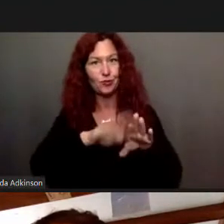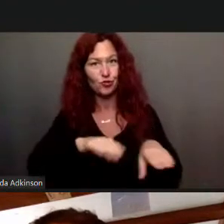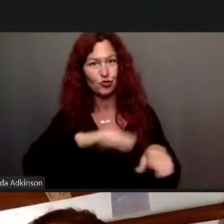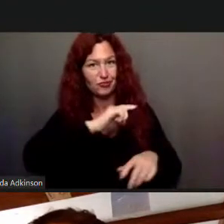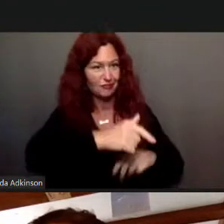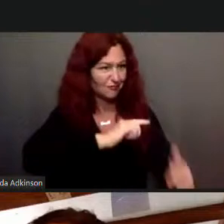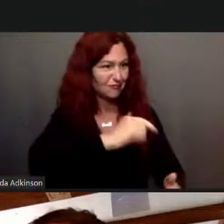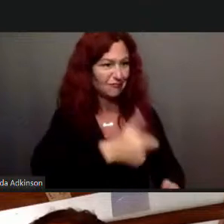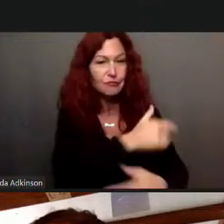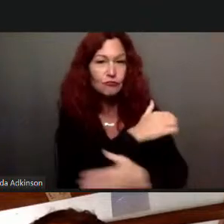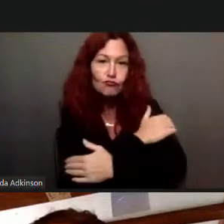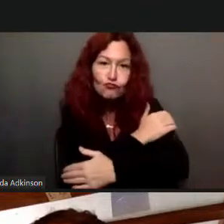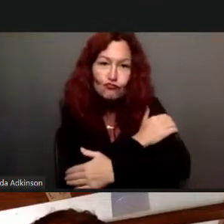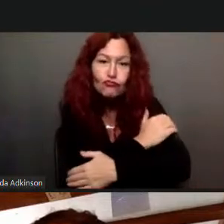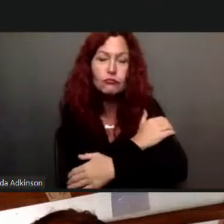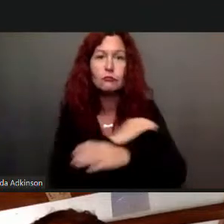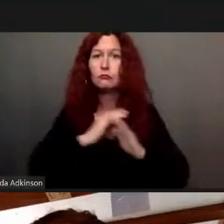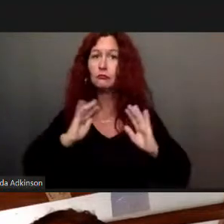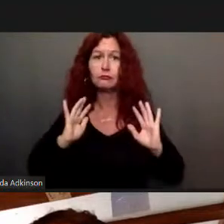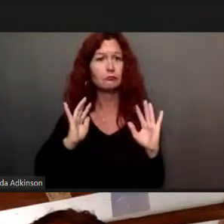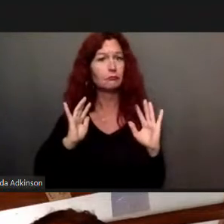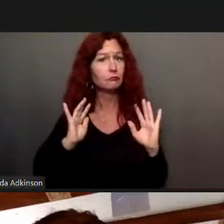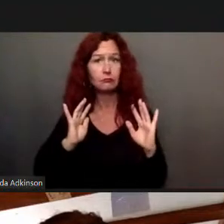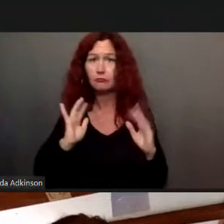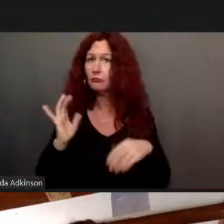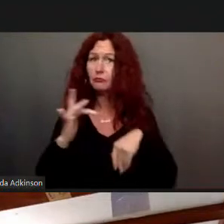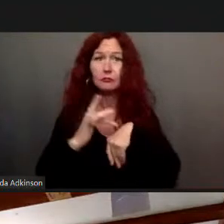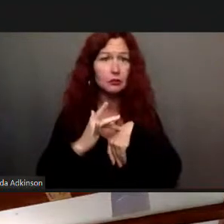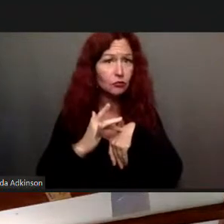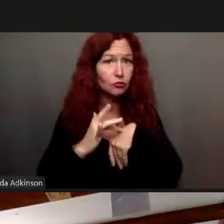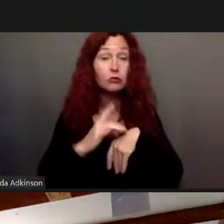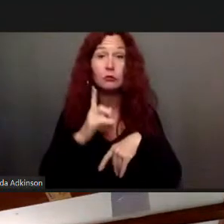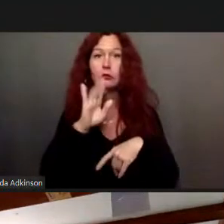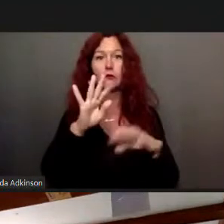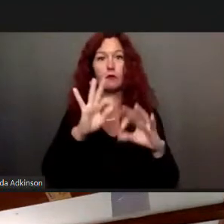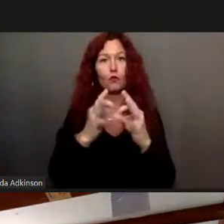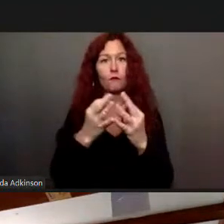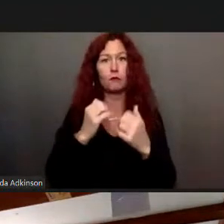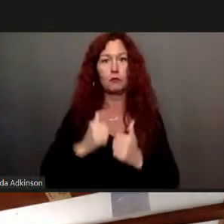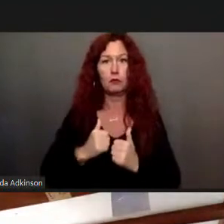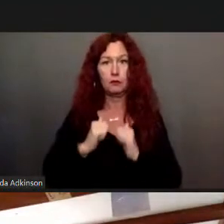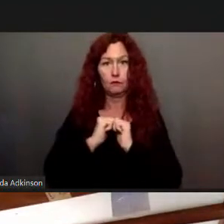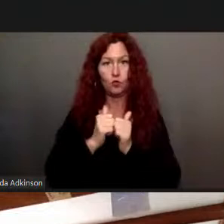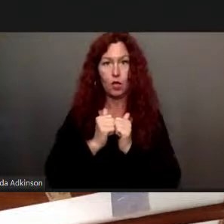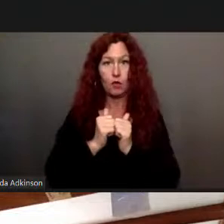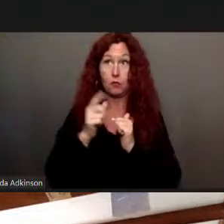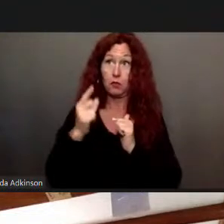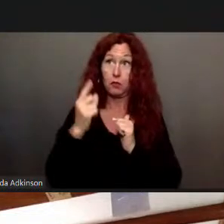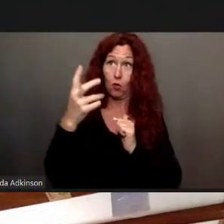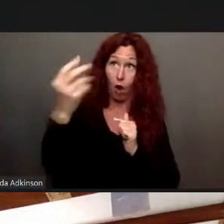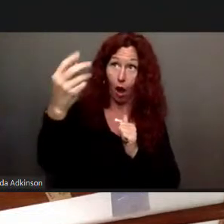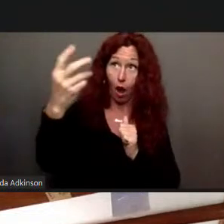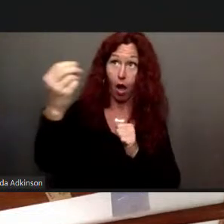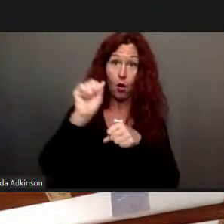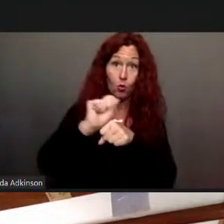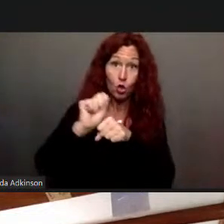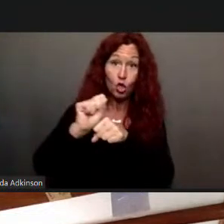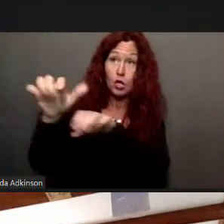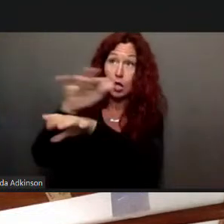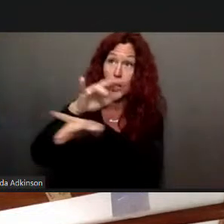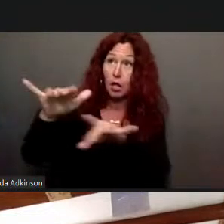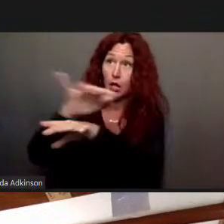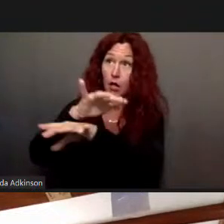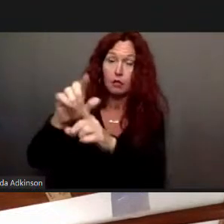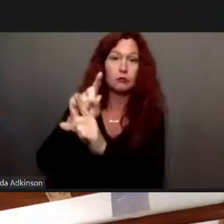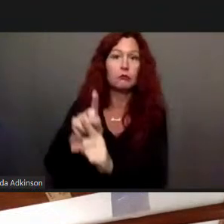that doesn't live with you, or even if they do live with you, but they go outside, you need to start distancing yourself from them for a while until we